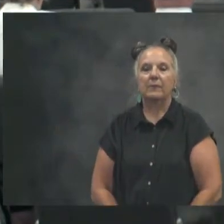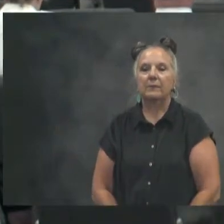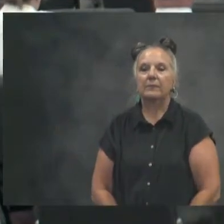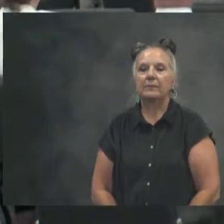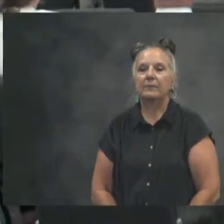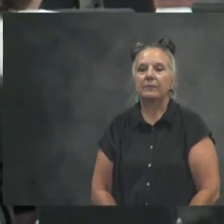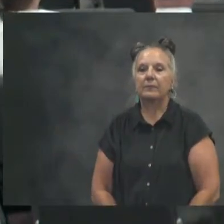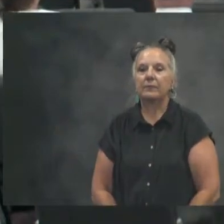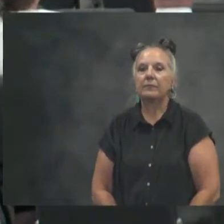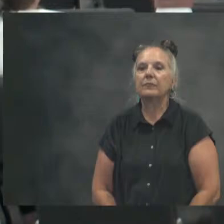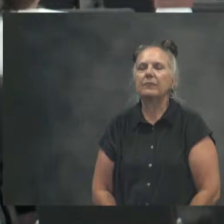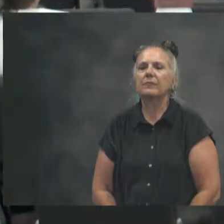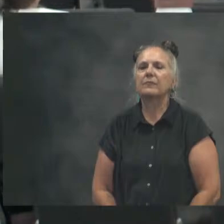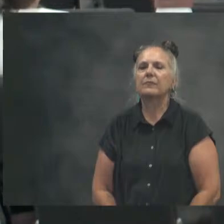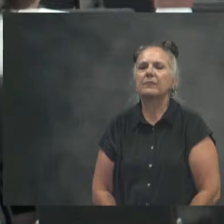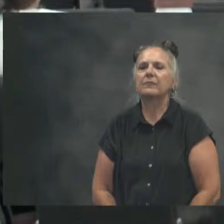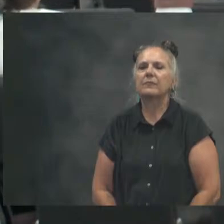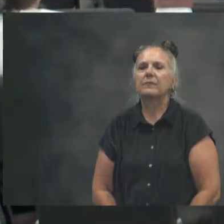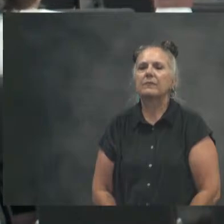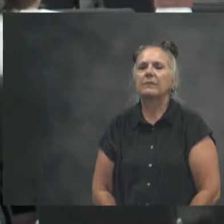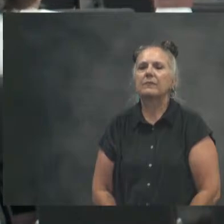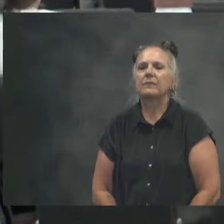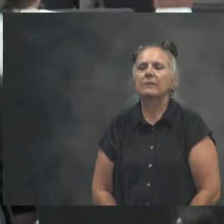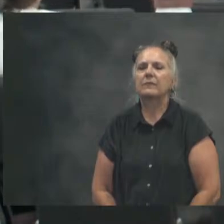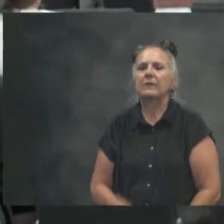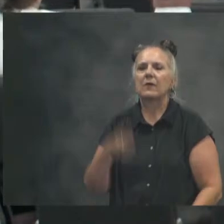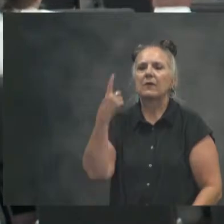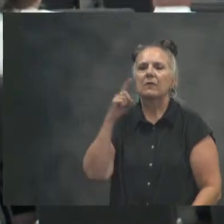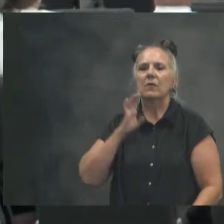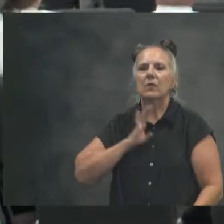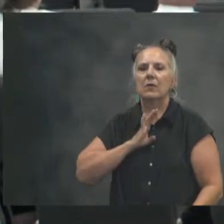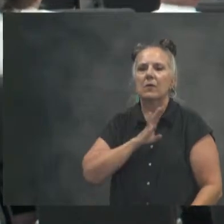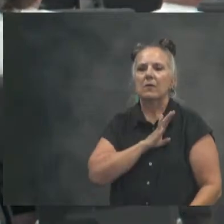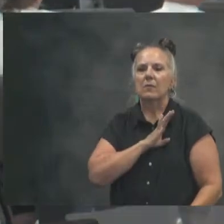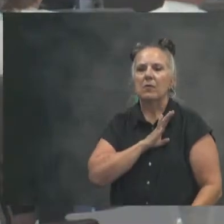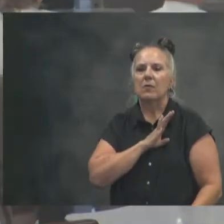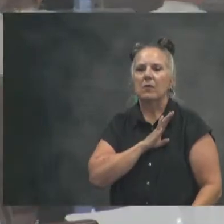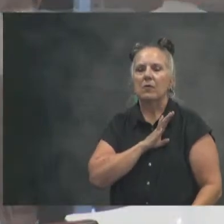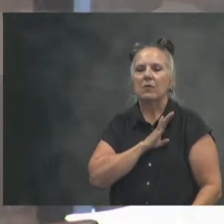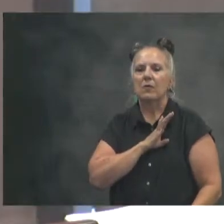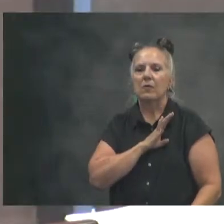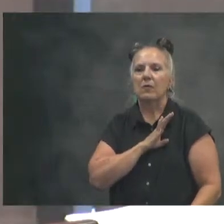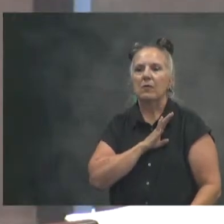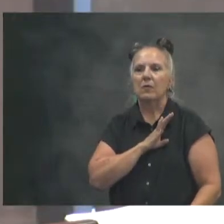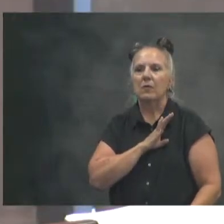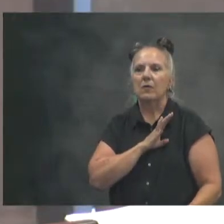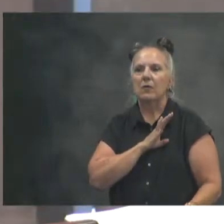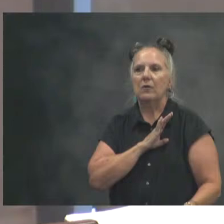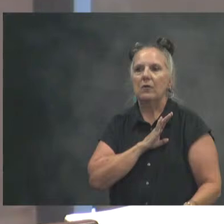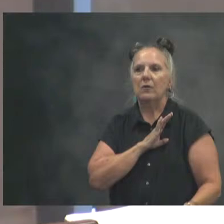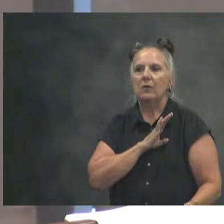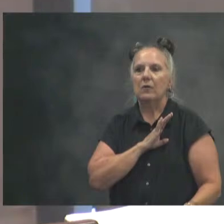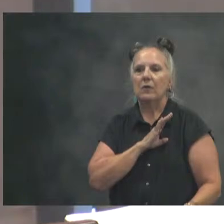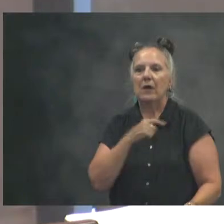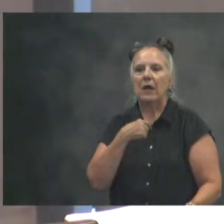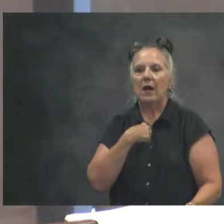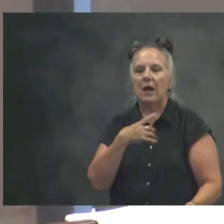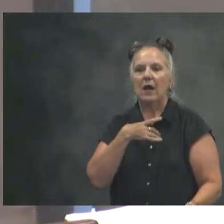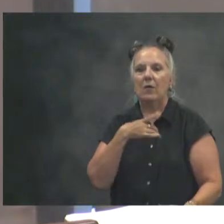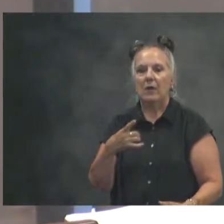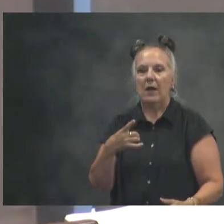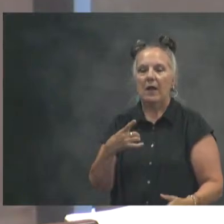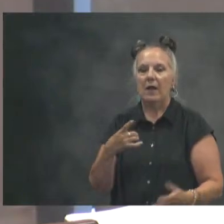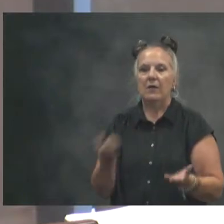Thank you, President Williams. Members of the board, before the board takes action on the strategic plan, I'd like to once again